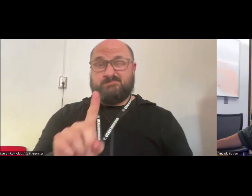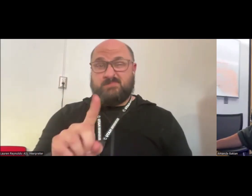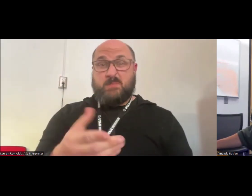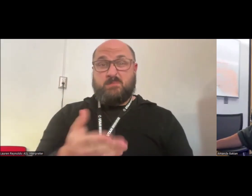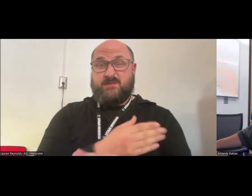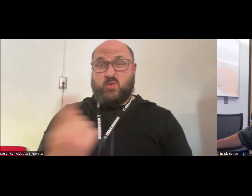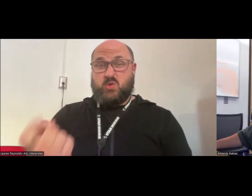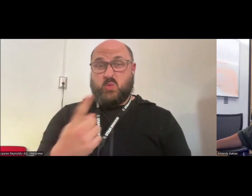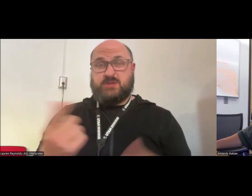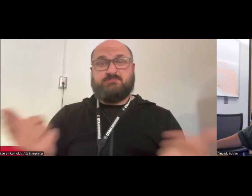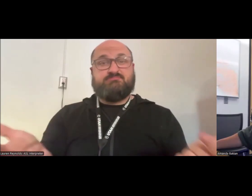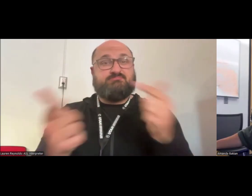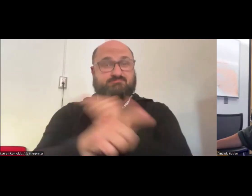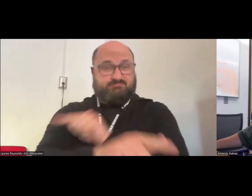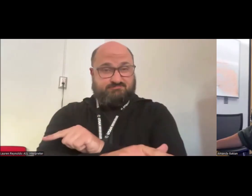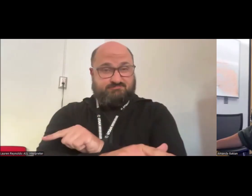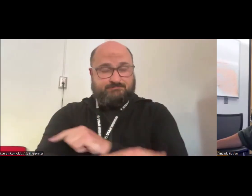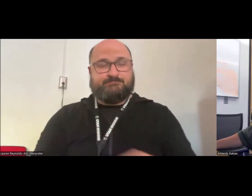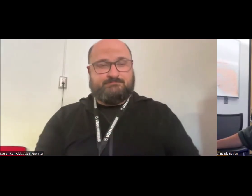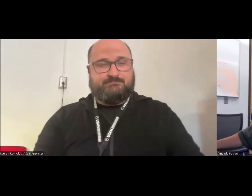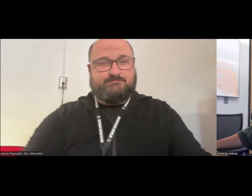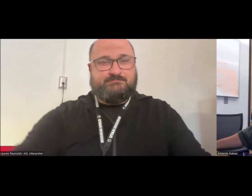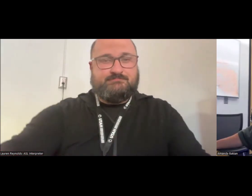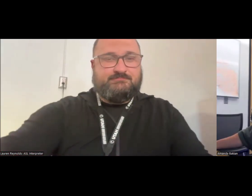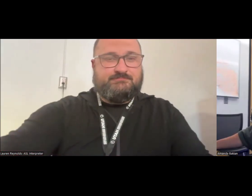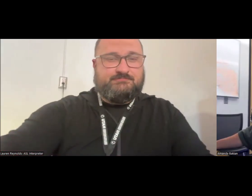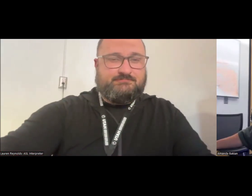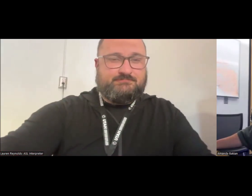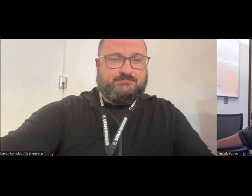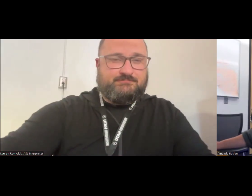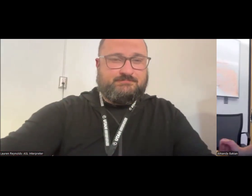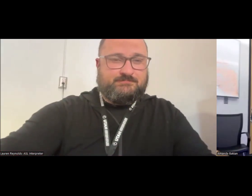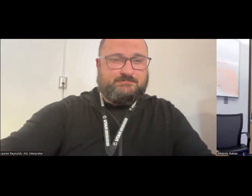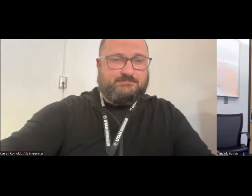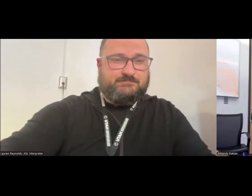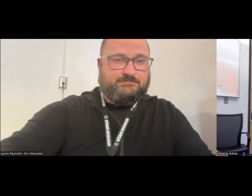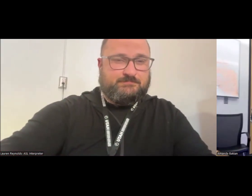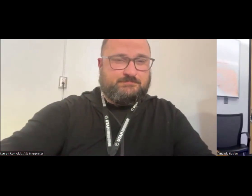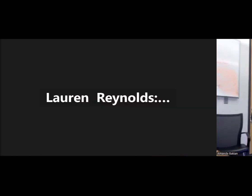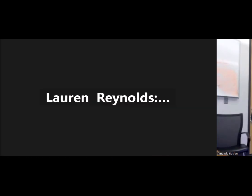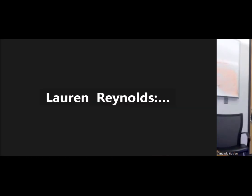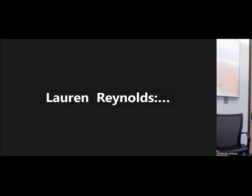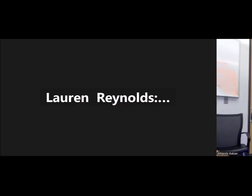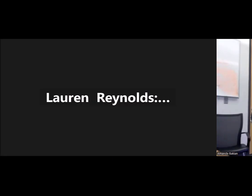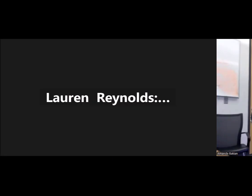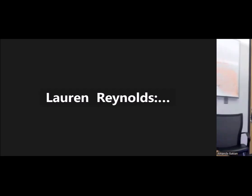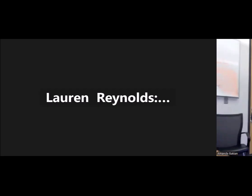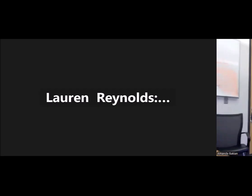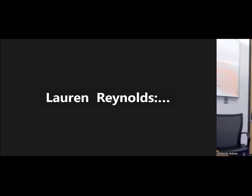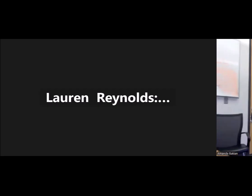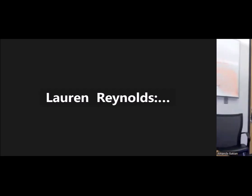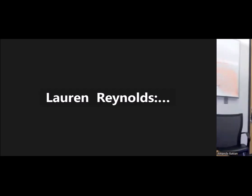specific challenges associated with identifying autism in bilingual, multilingual children in Utah? Actually, that's a